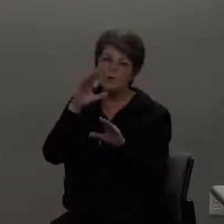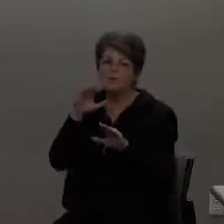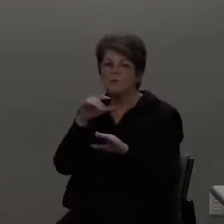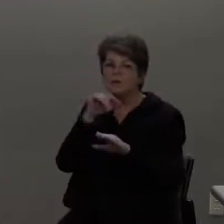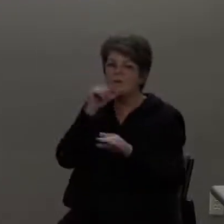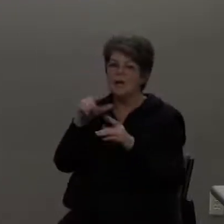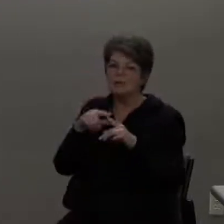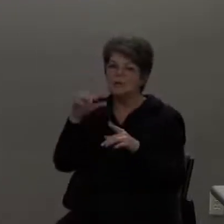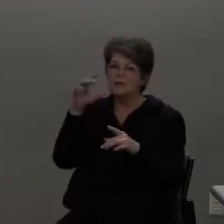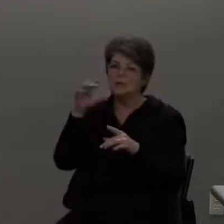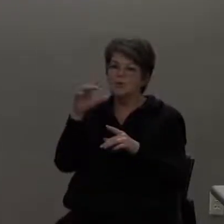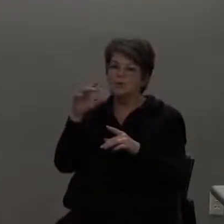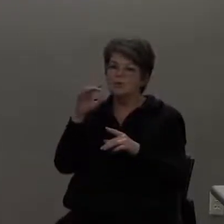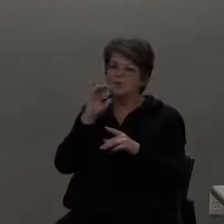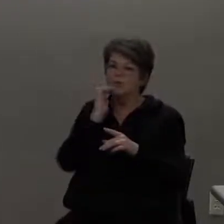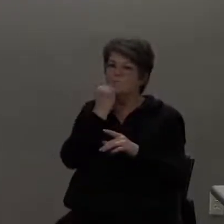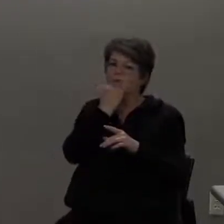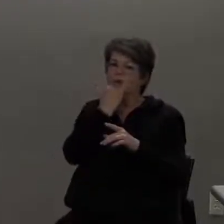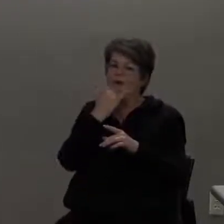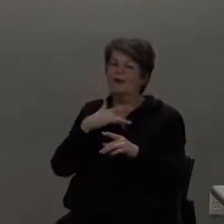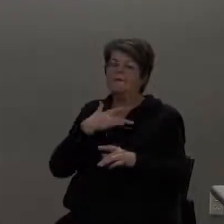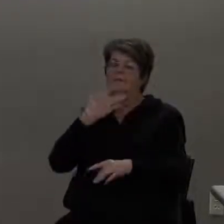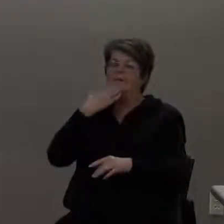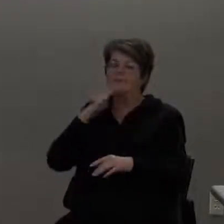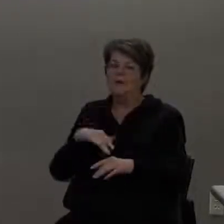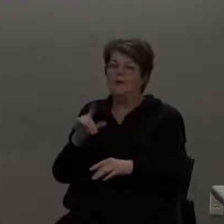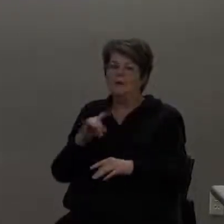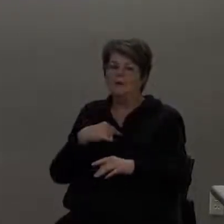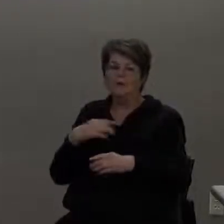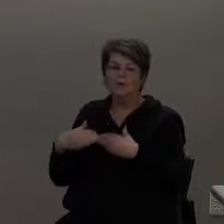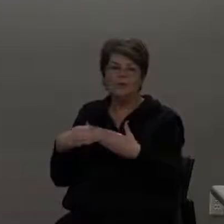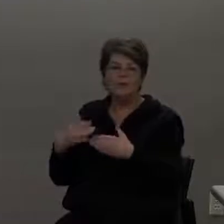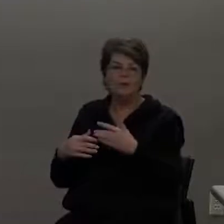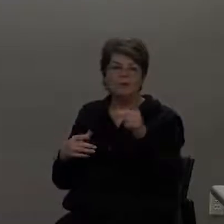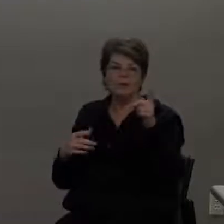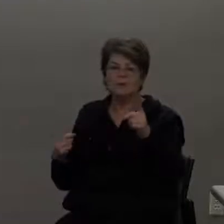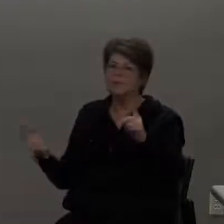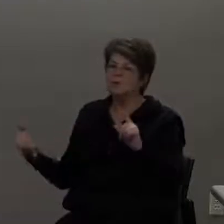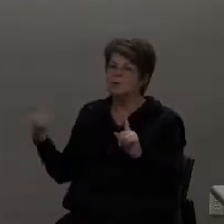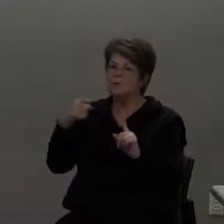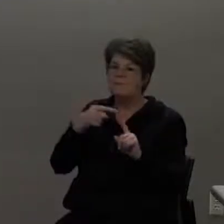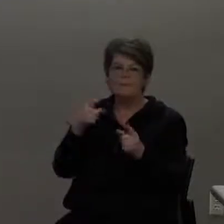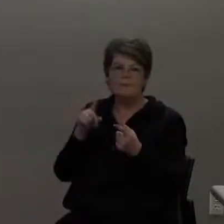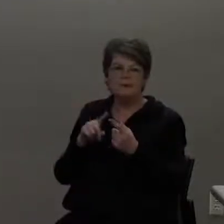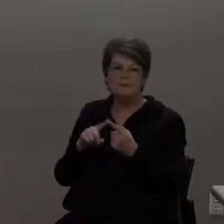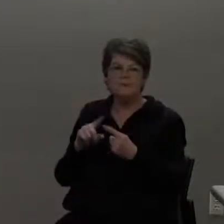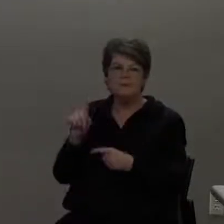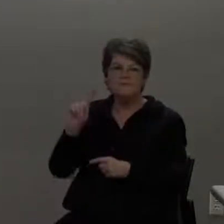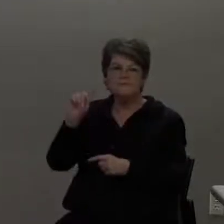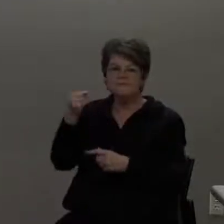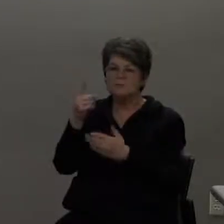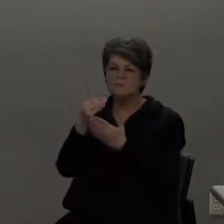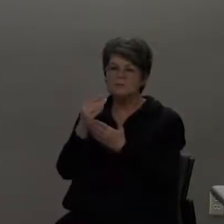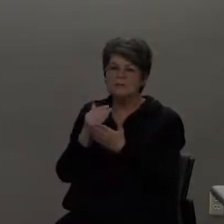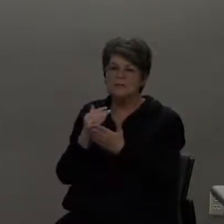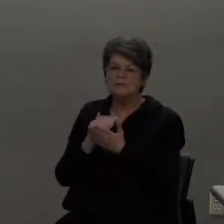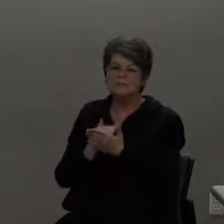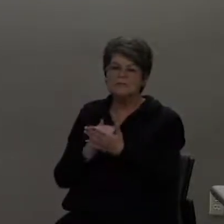I'm hoping not to miss the boat part, because then I really feel bad about where we're going tonight. Can you go back to the first list